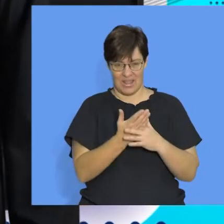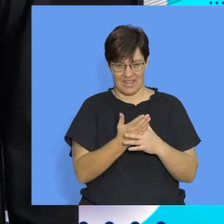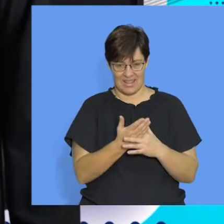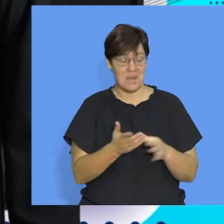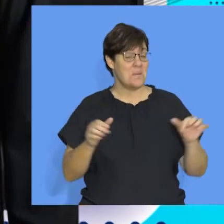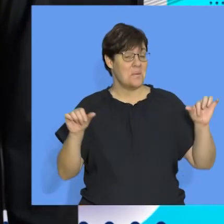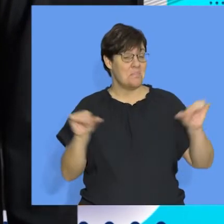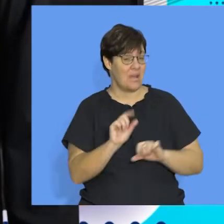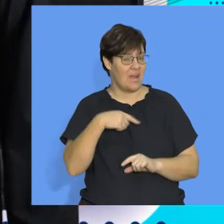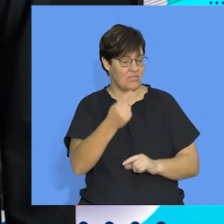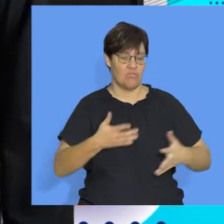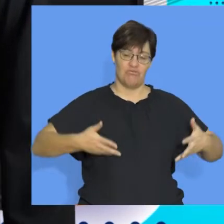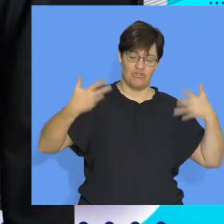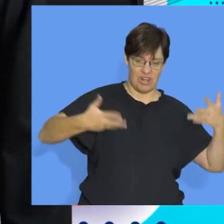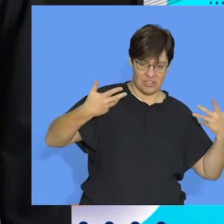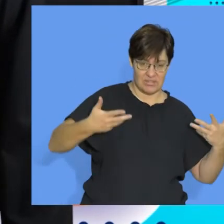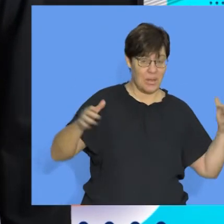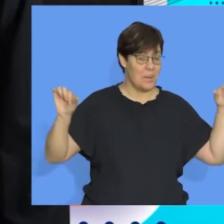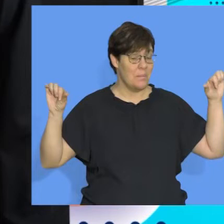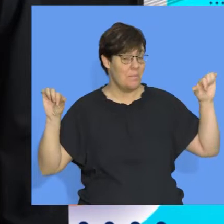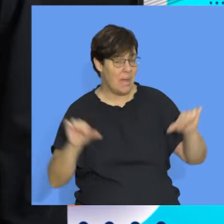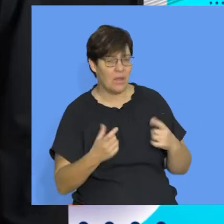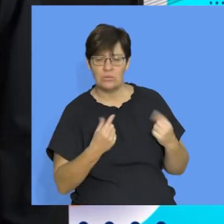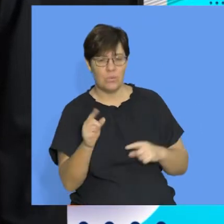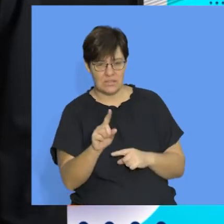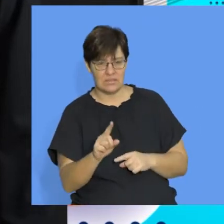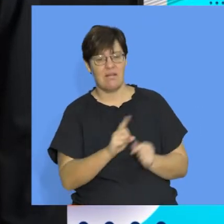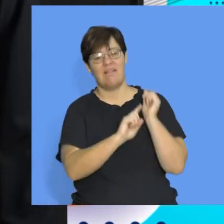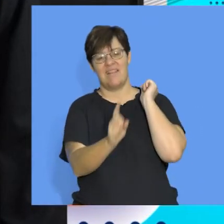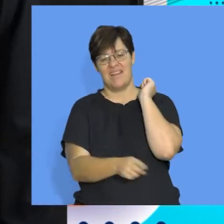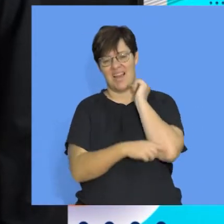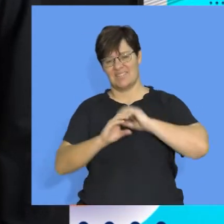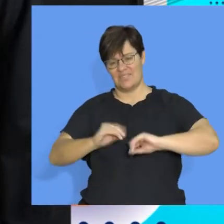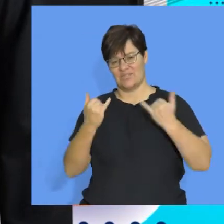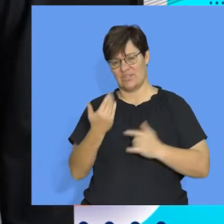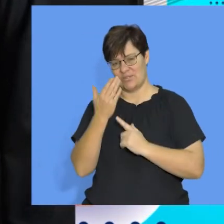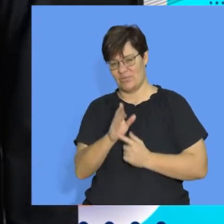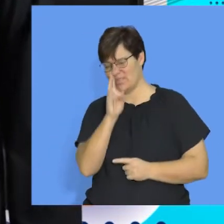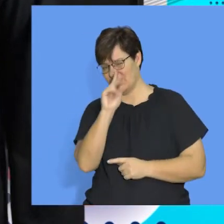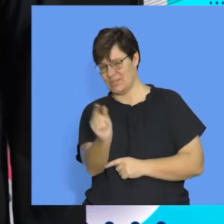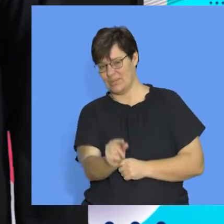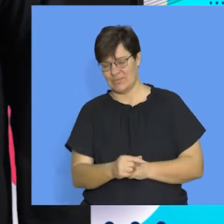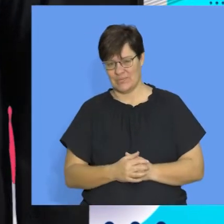let's refresh, and when you come back, we start with the last segment for today's show. See you just now.